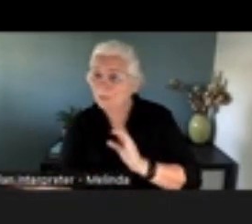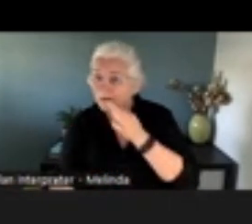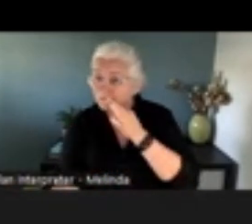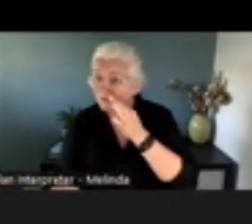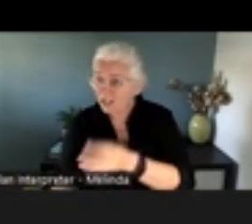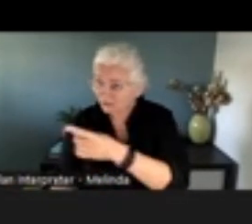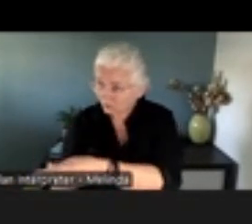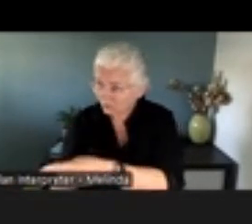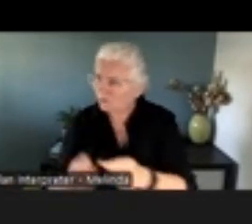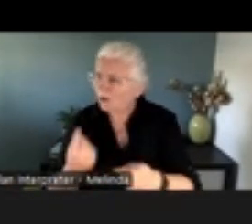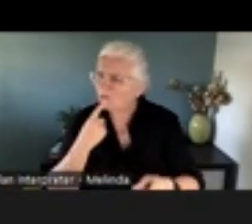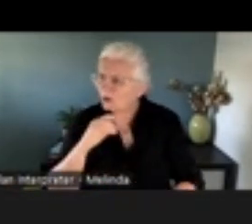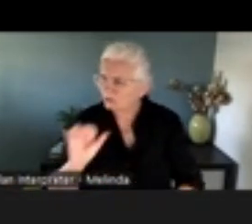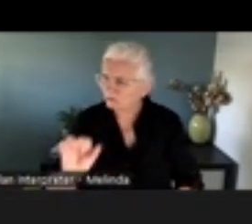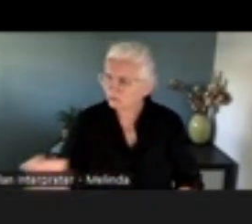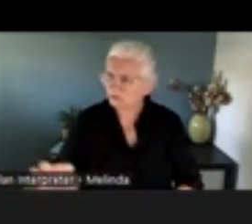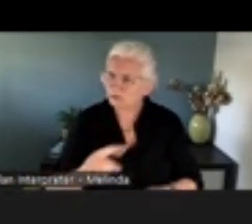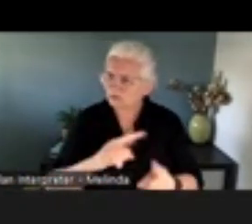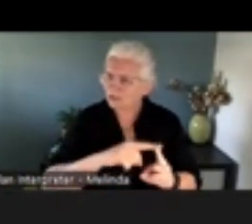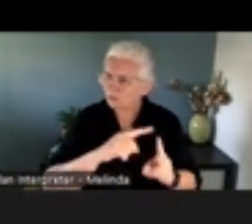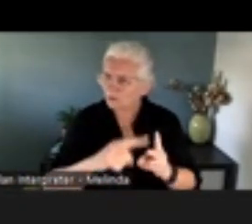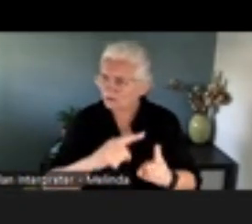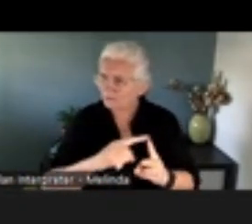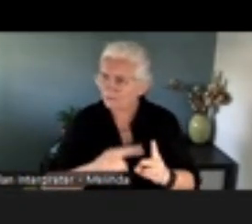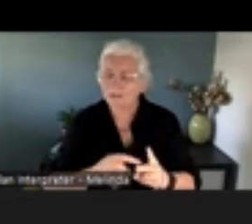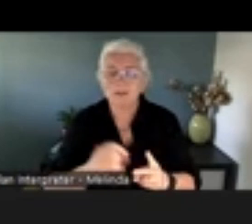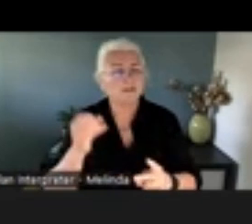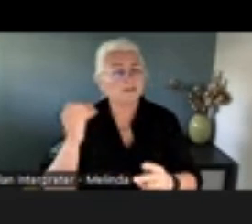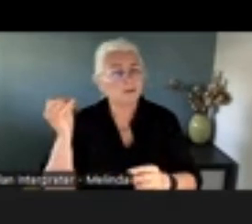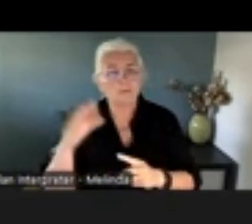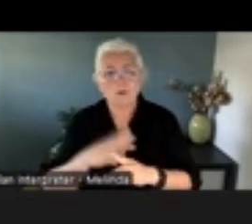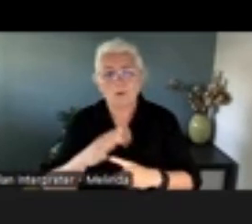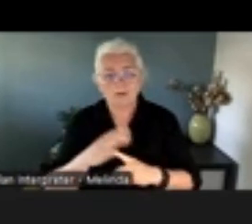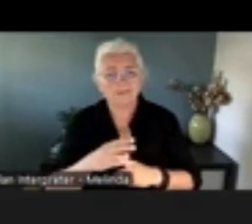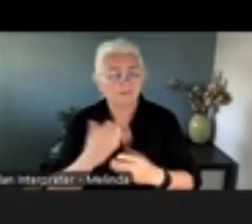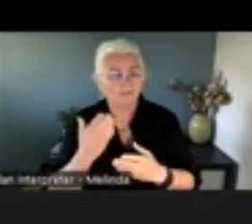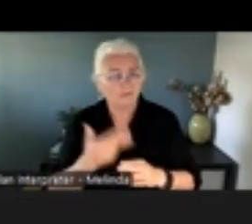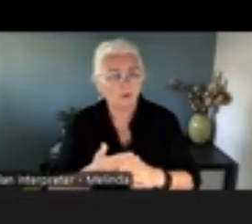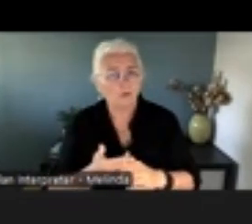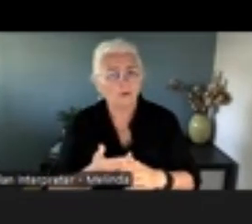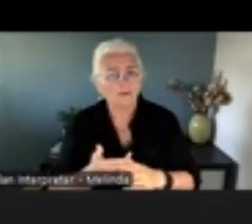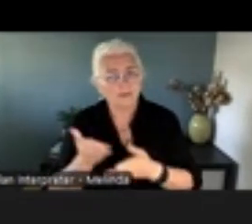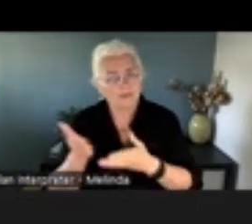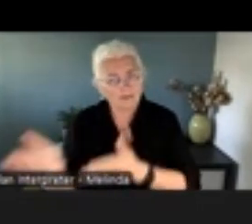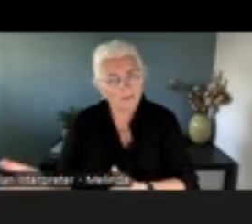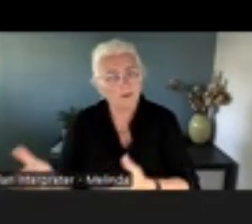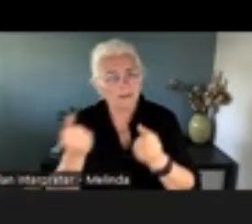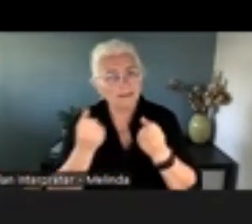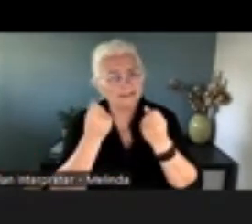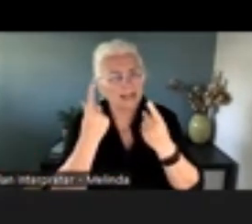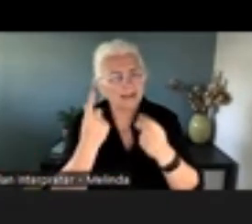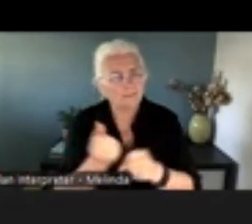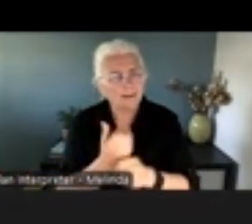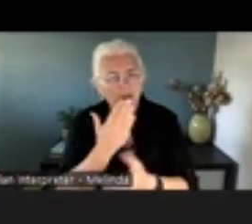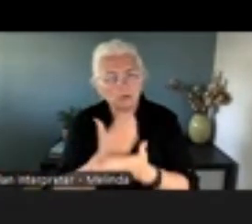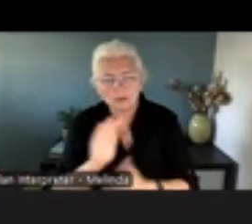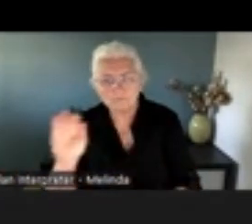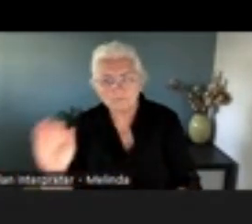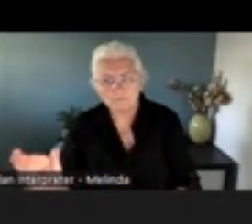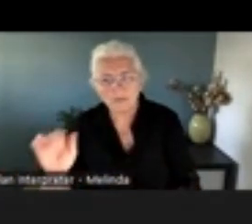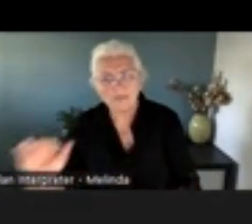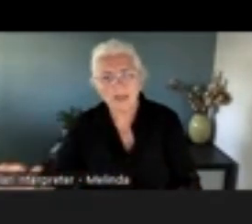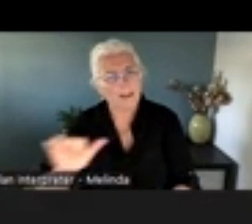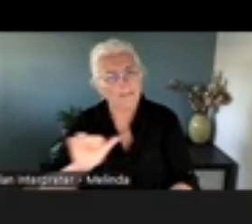with, which one works best for you, because it's so important to just check in to see what works